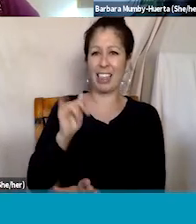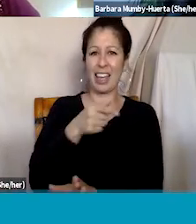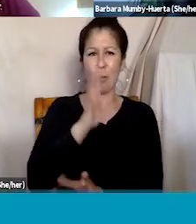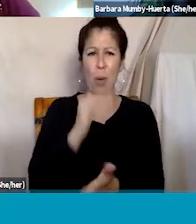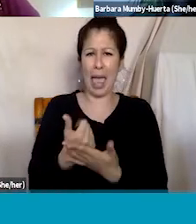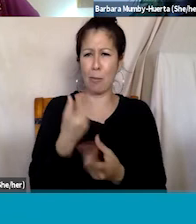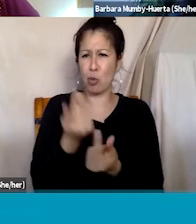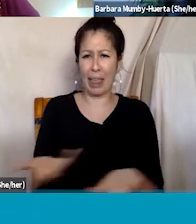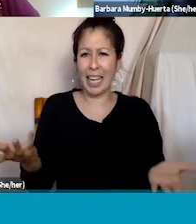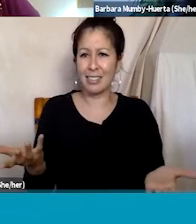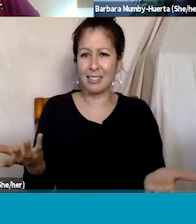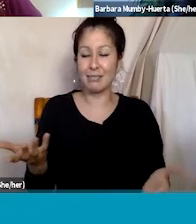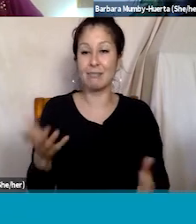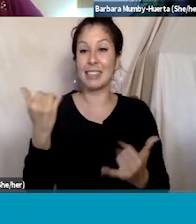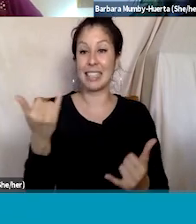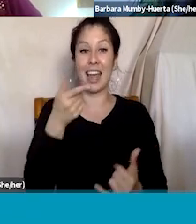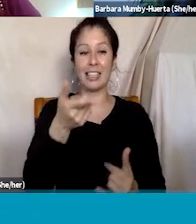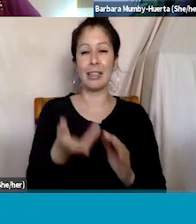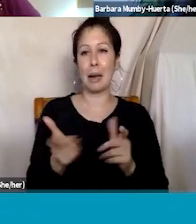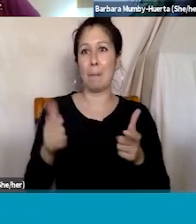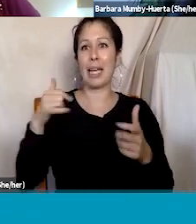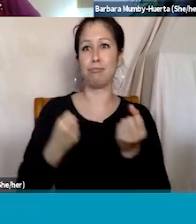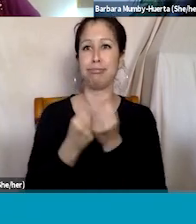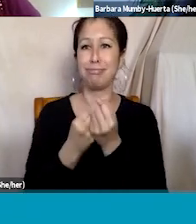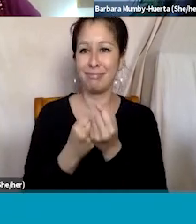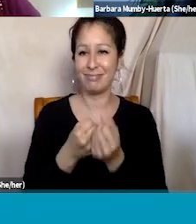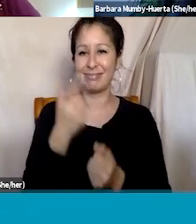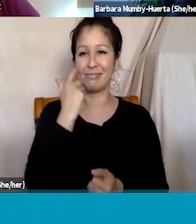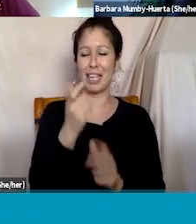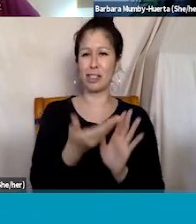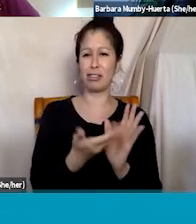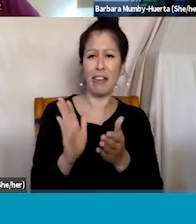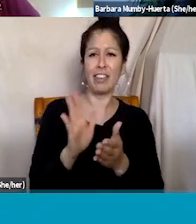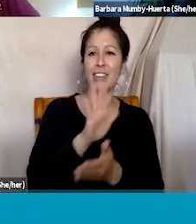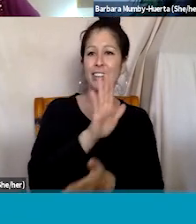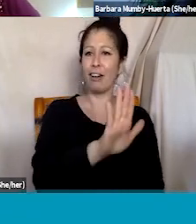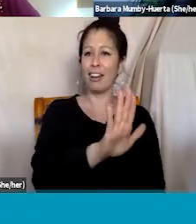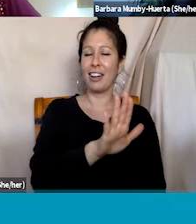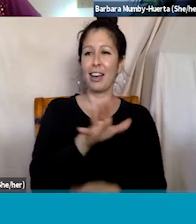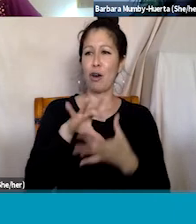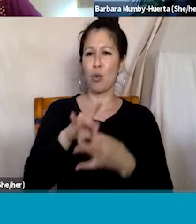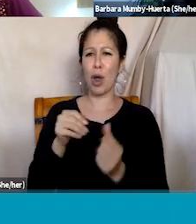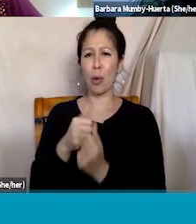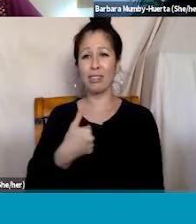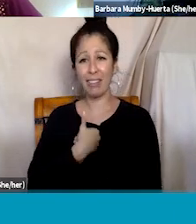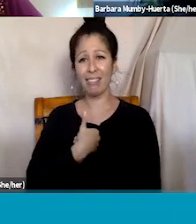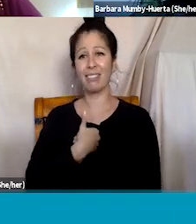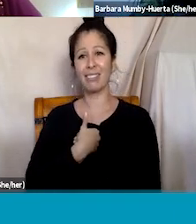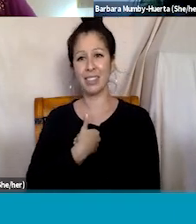will help do anything. And now she's the biggest proponent of it because it shifted her relationship with